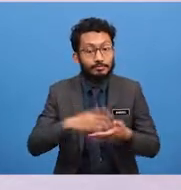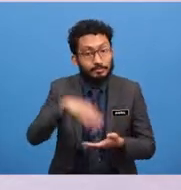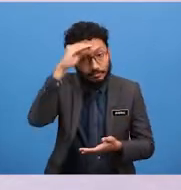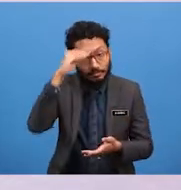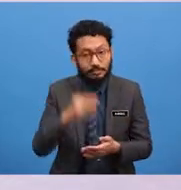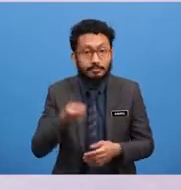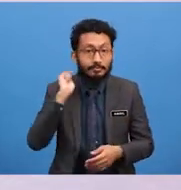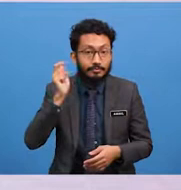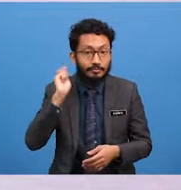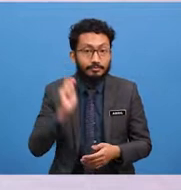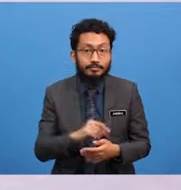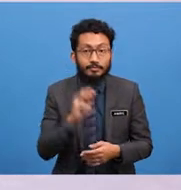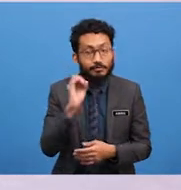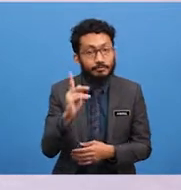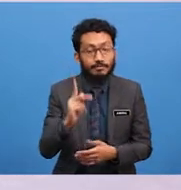okay?